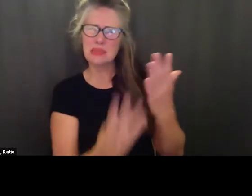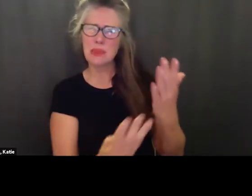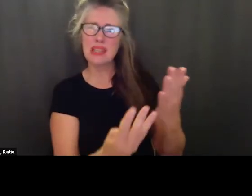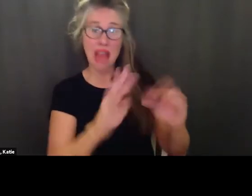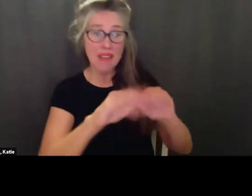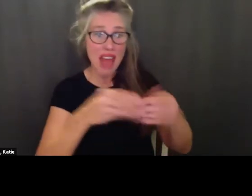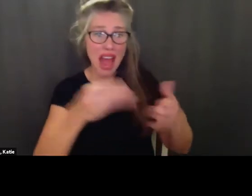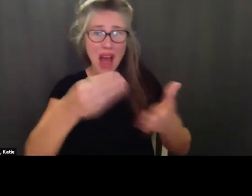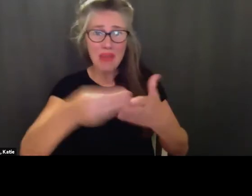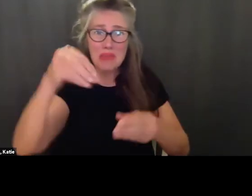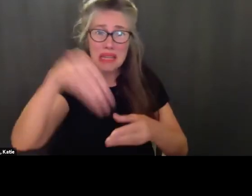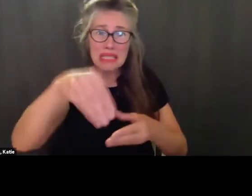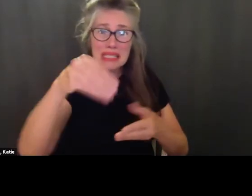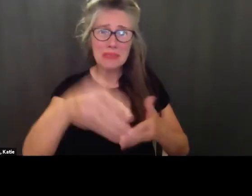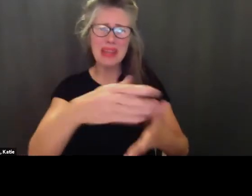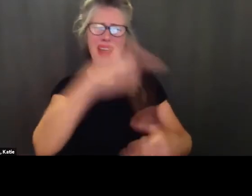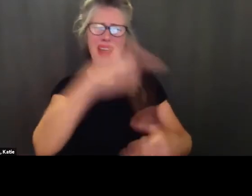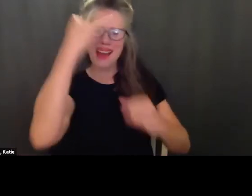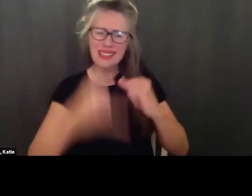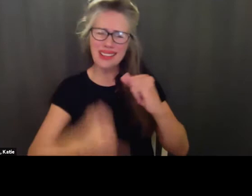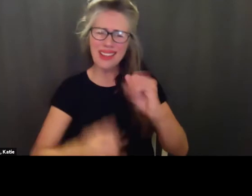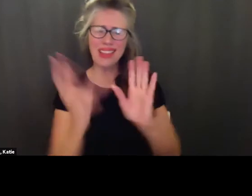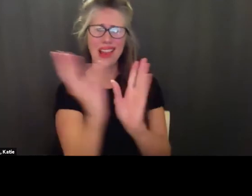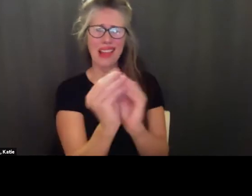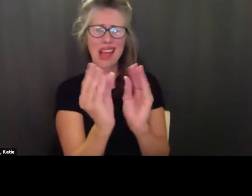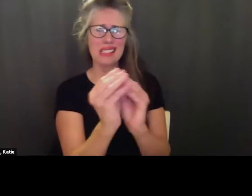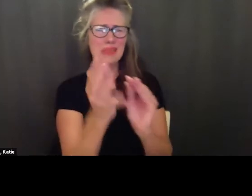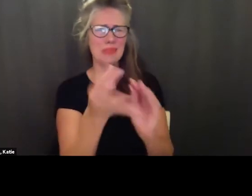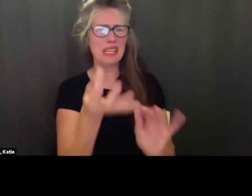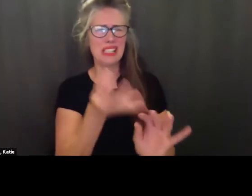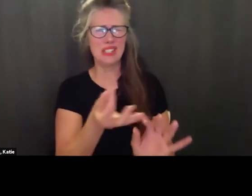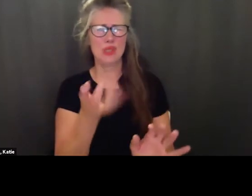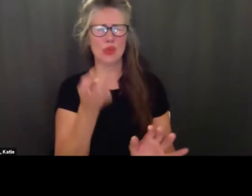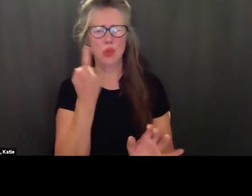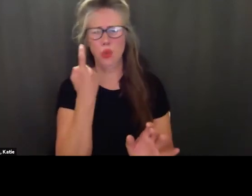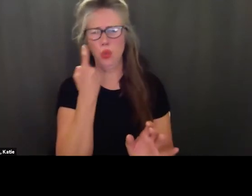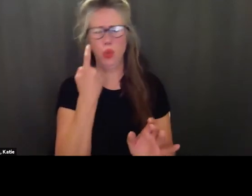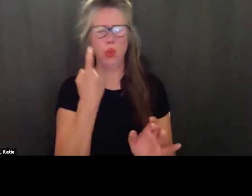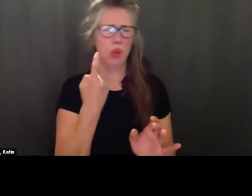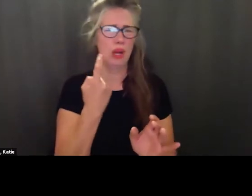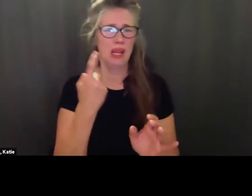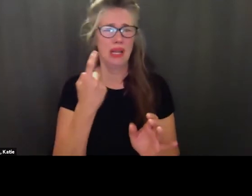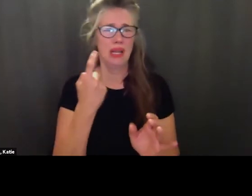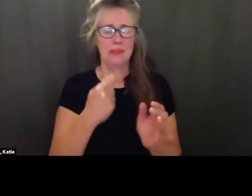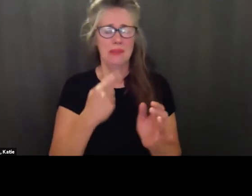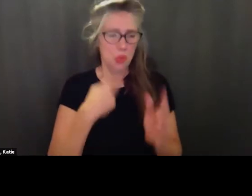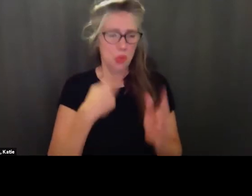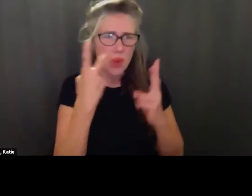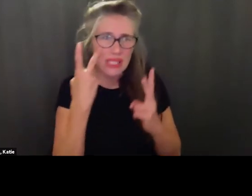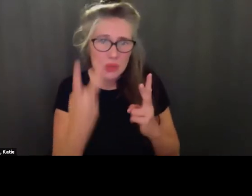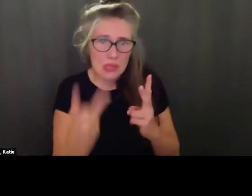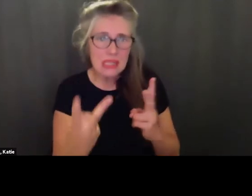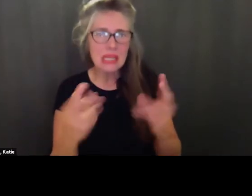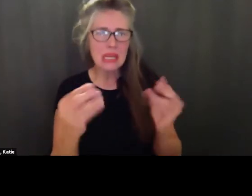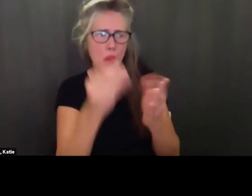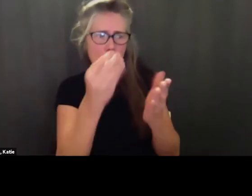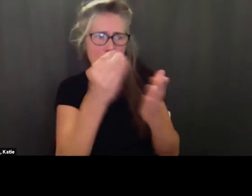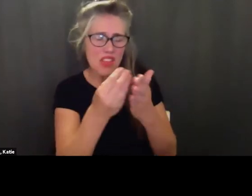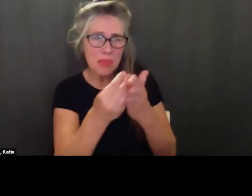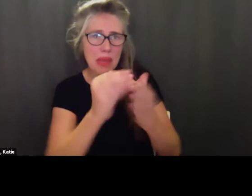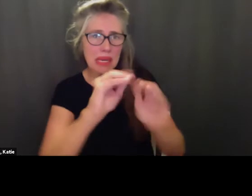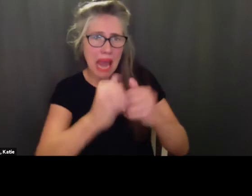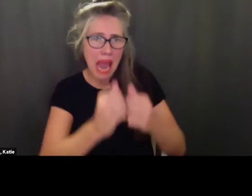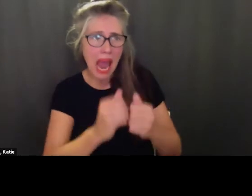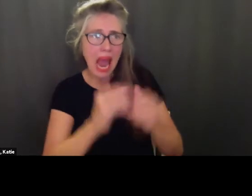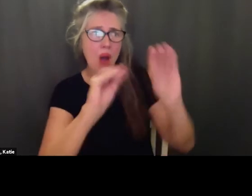or the meeting before that. And we wanted to see the money broken down site-based, and so that we could see,